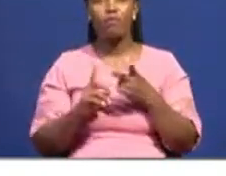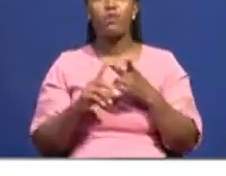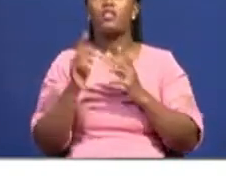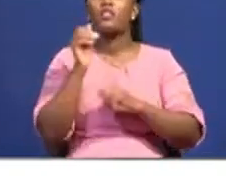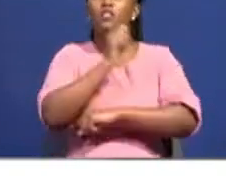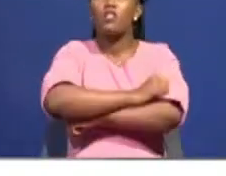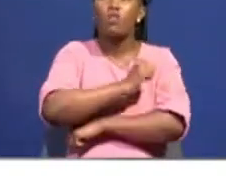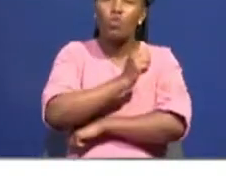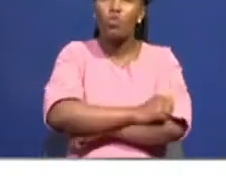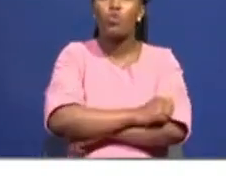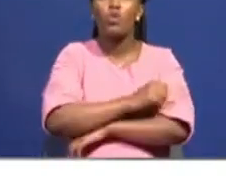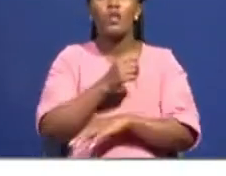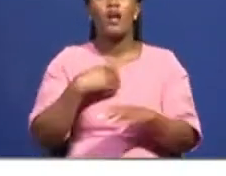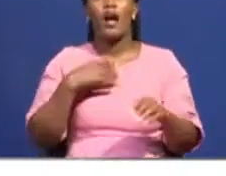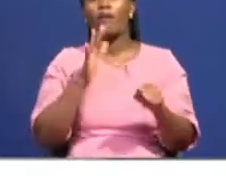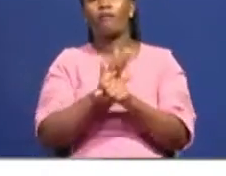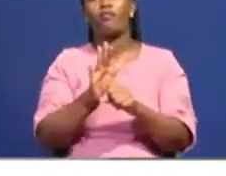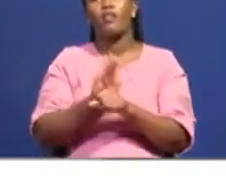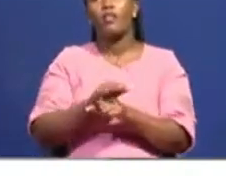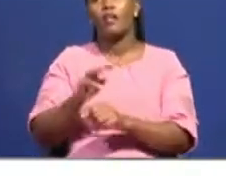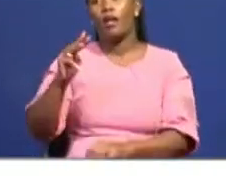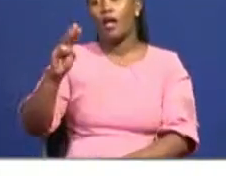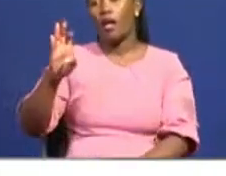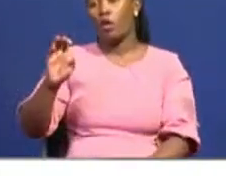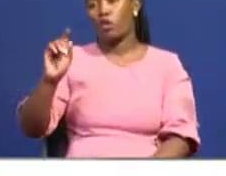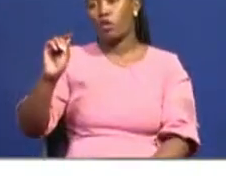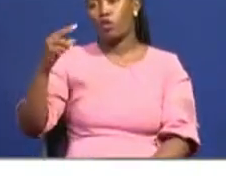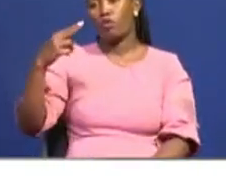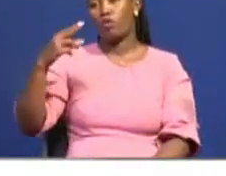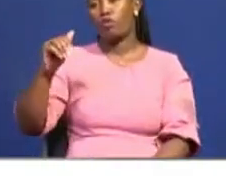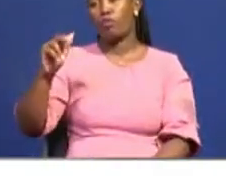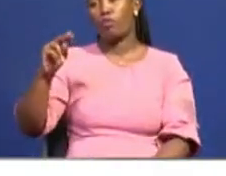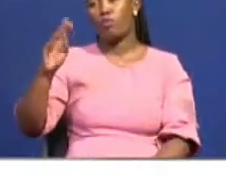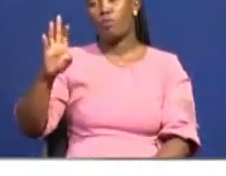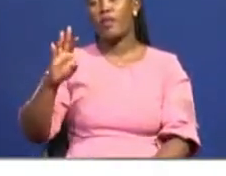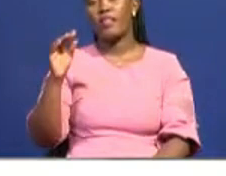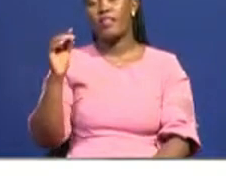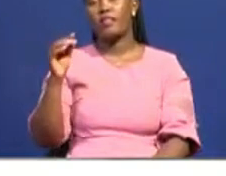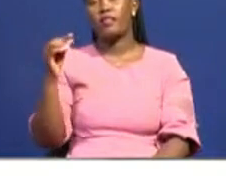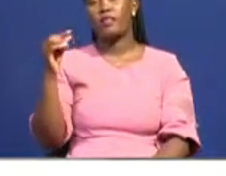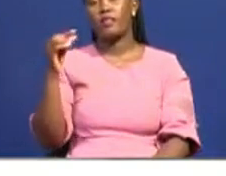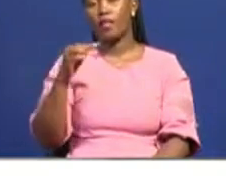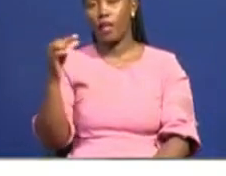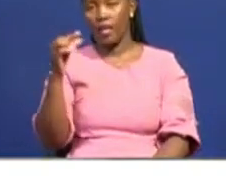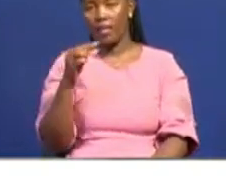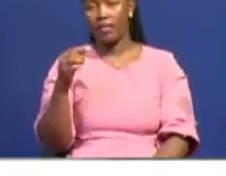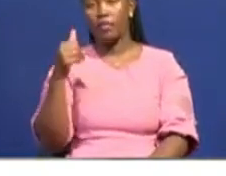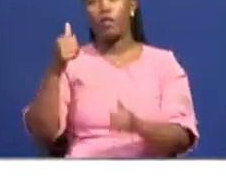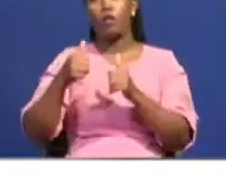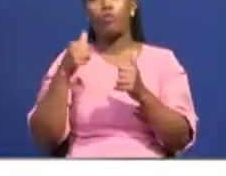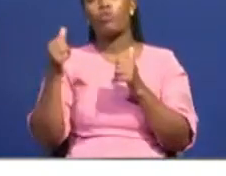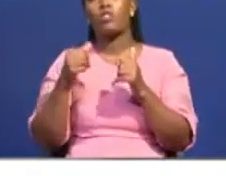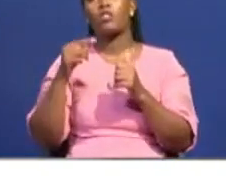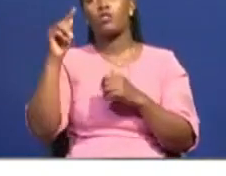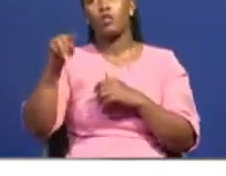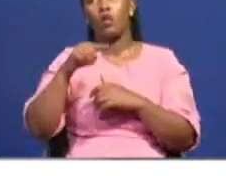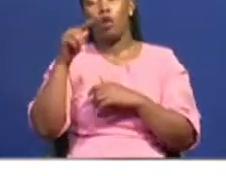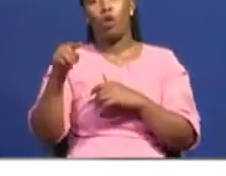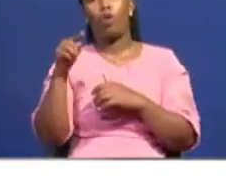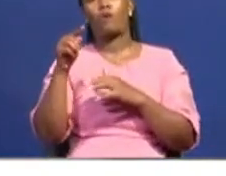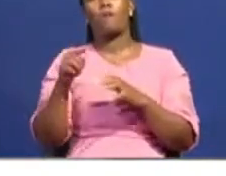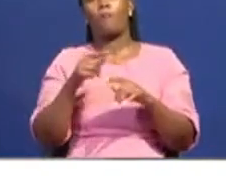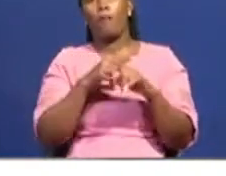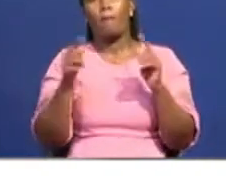generate a lot of methane gas, which is a worse option when it comes to decarbonization. Methane